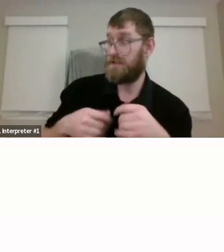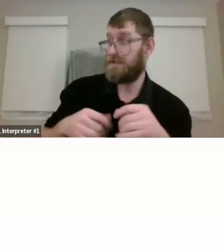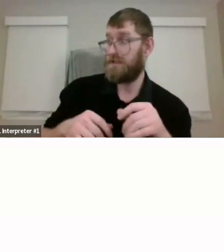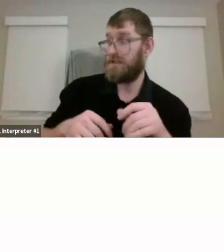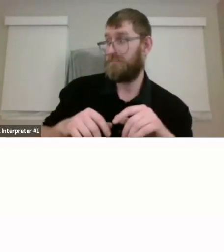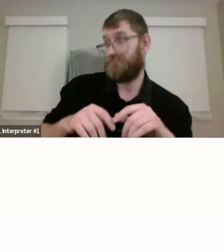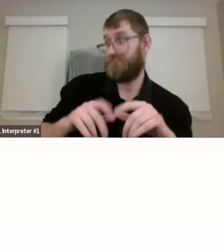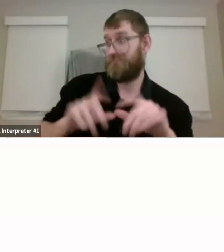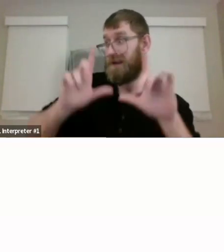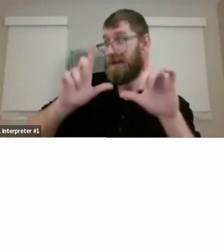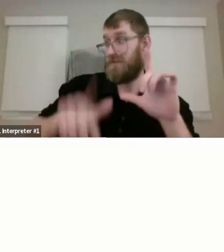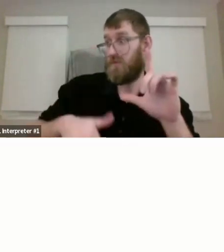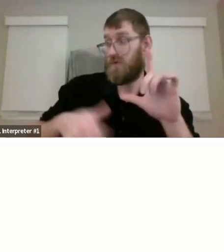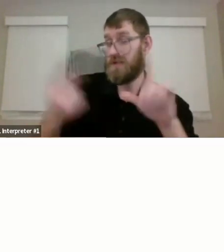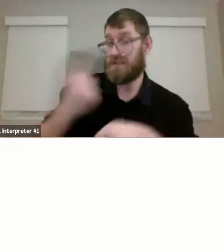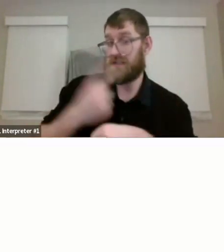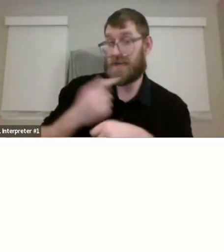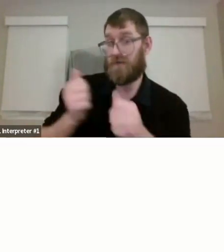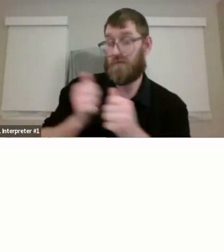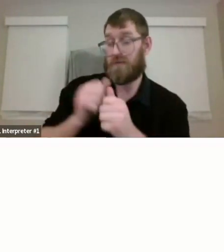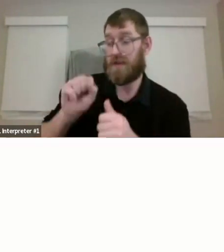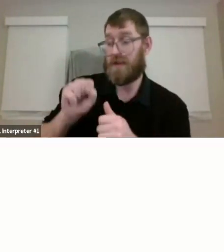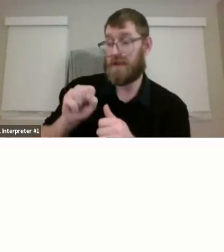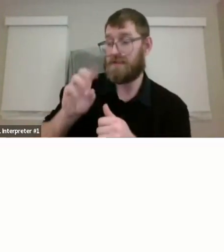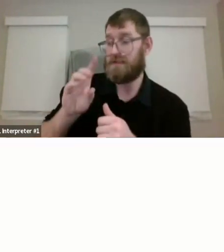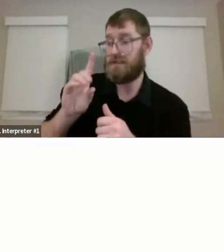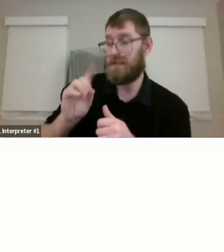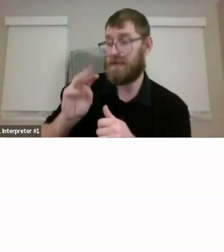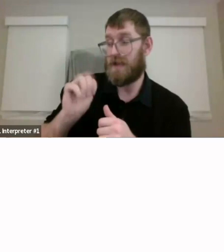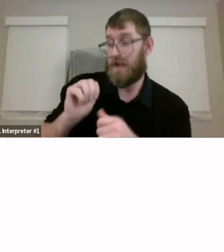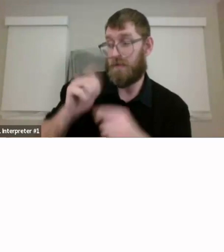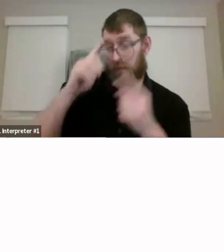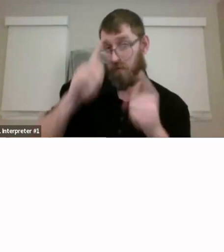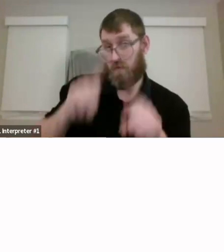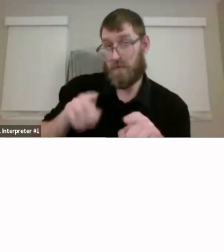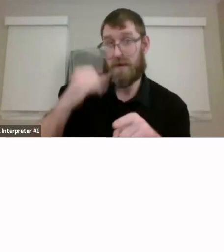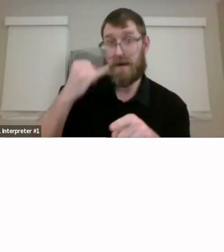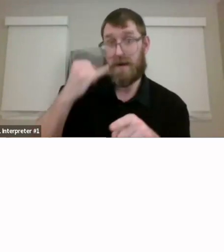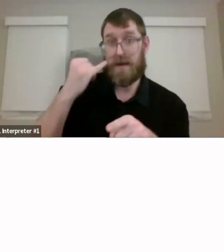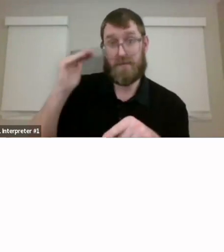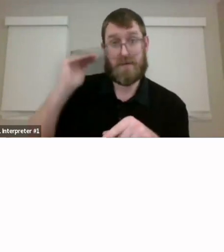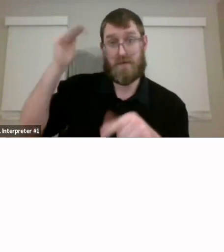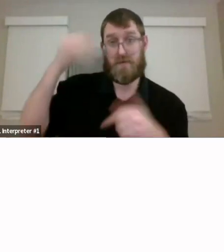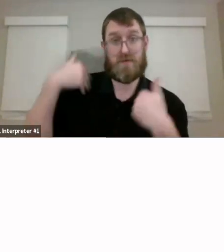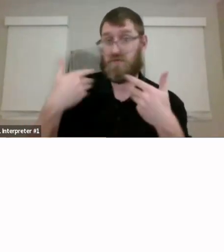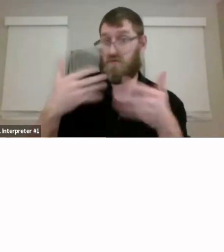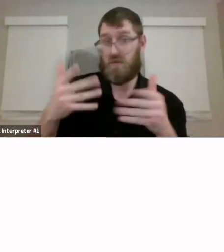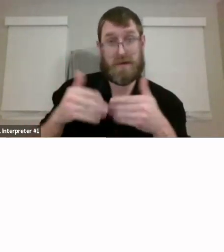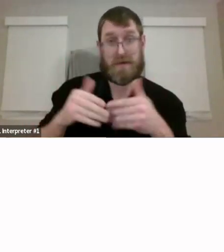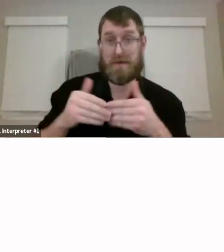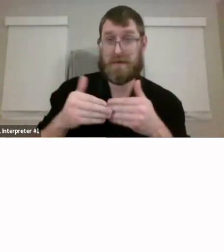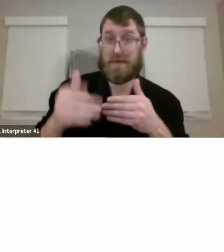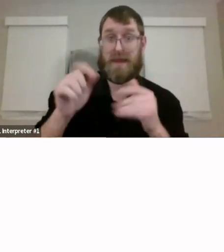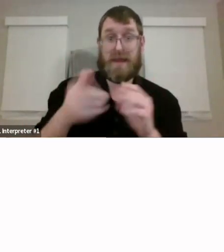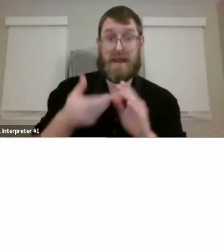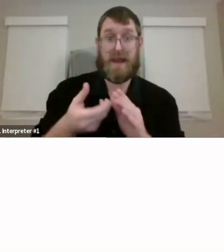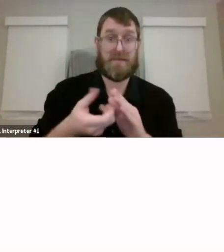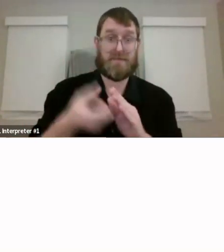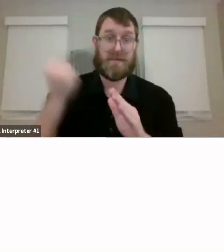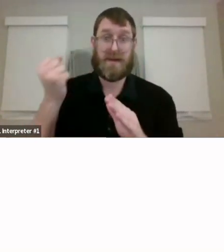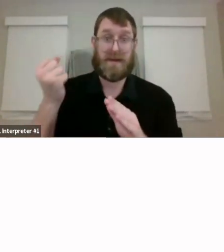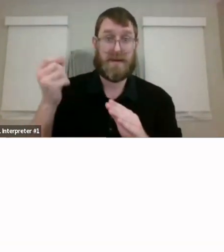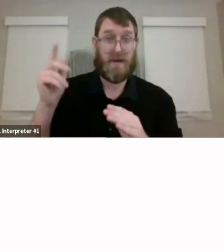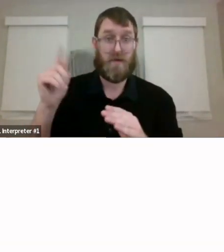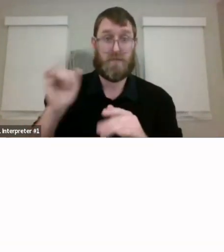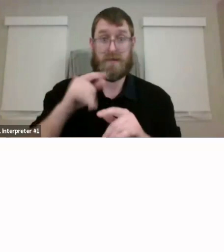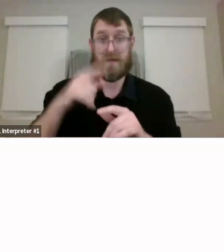comes to the SDM agreement. If at some point the adult decides that they don't want the SDM agreement, they can revoke it. But again, that is up